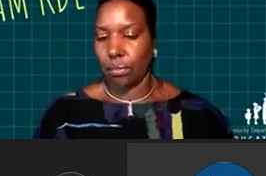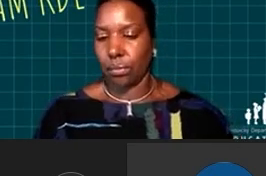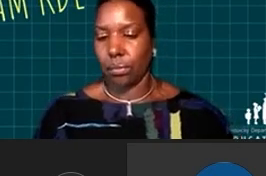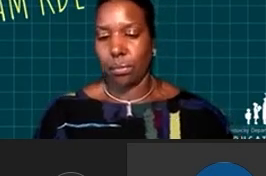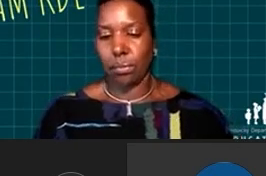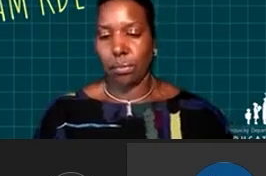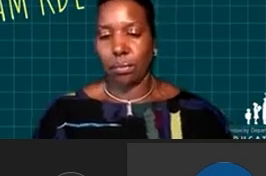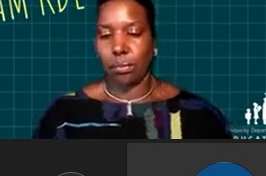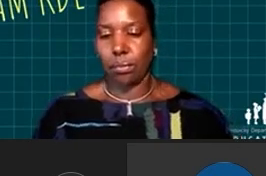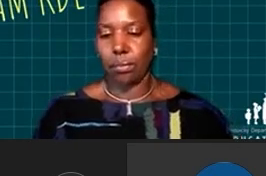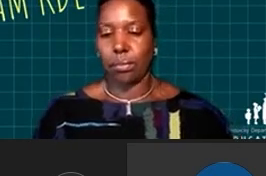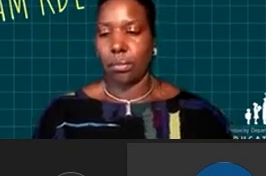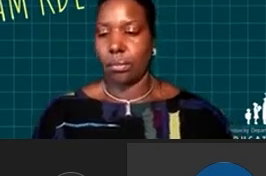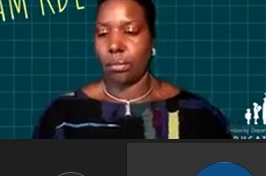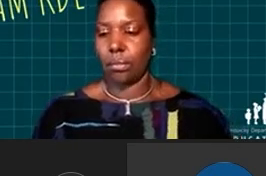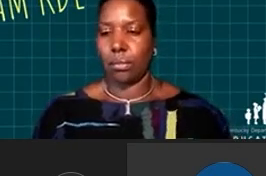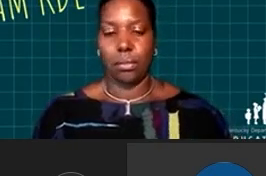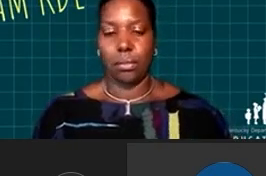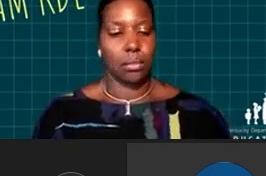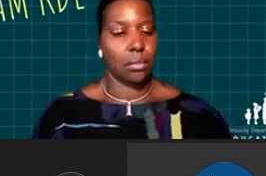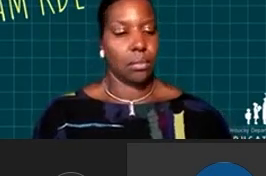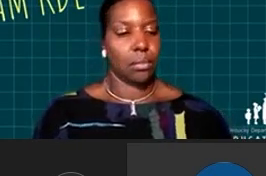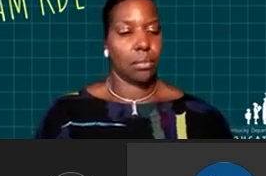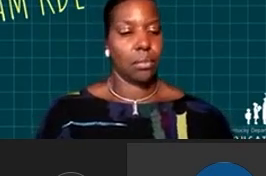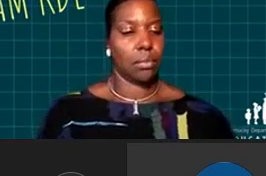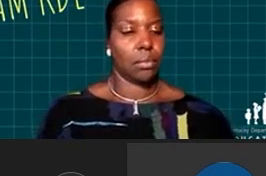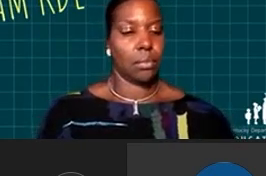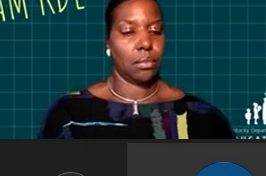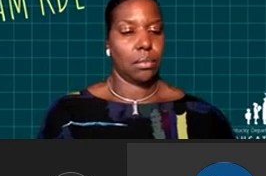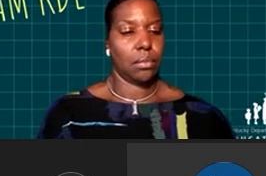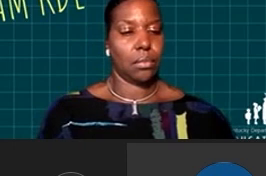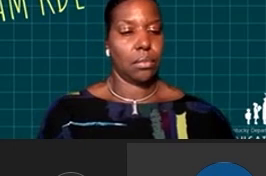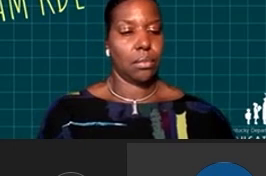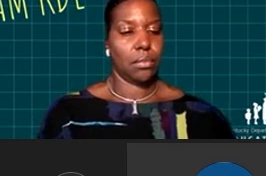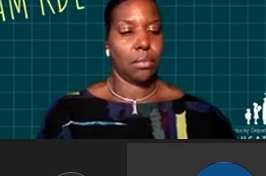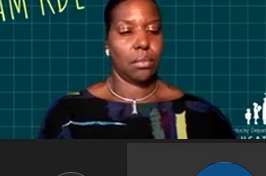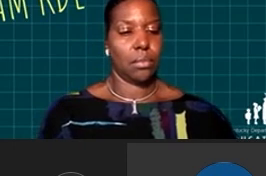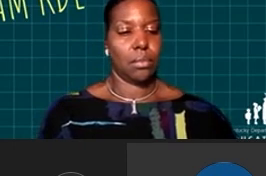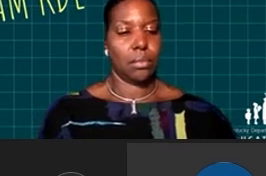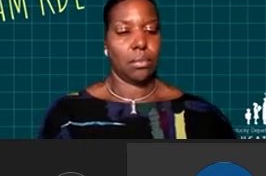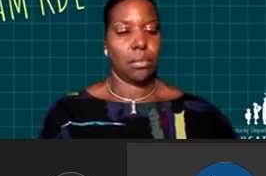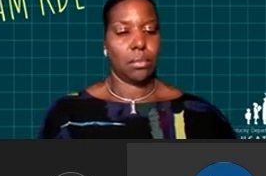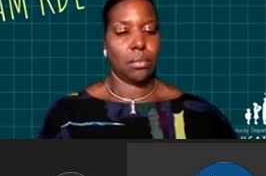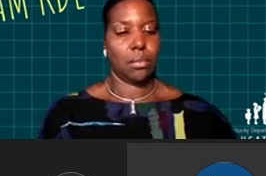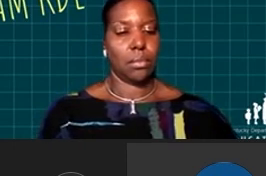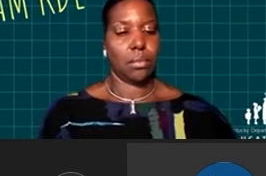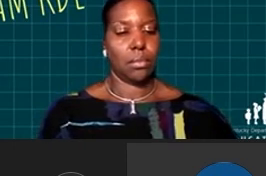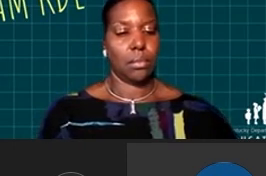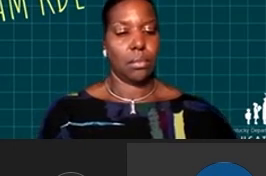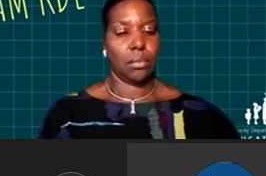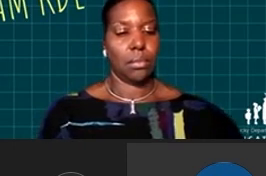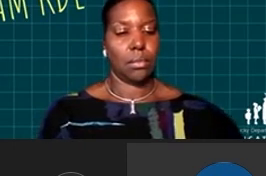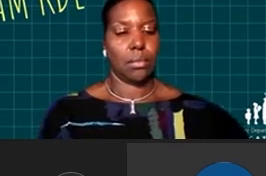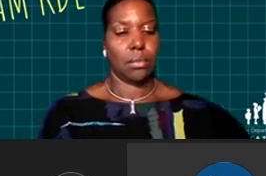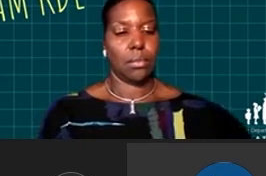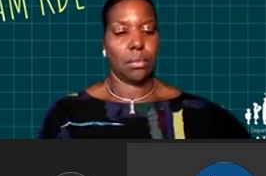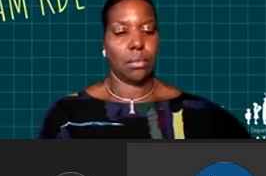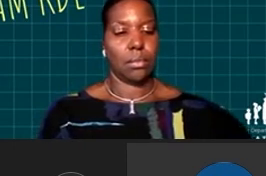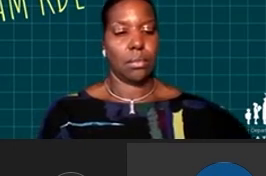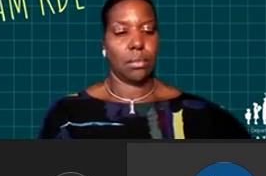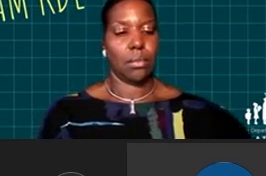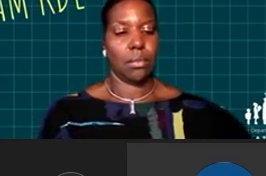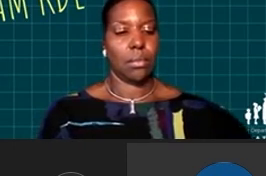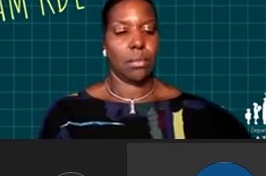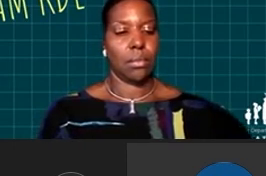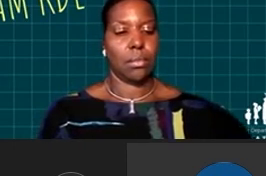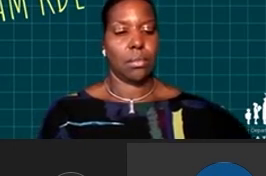before folks will get started. That having been said, in some cases, there may be things like building projects and whatnot where you simply decide,